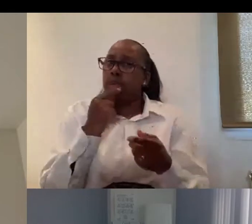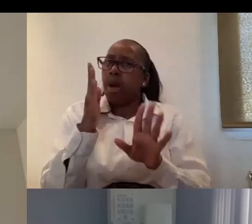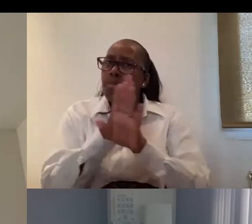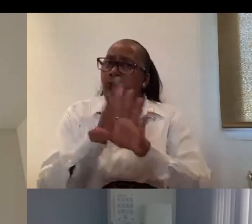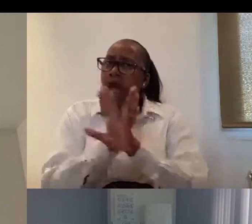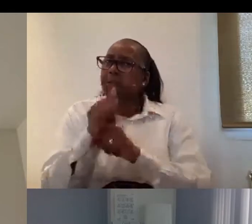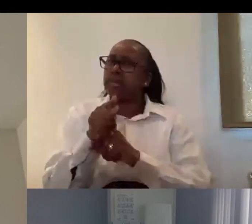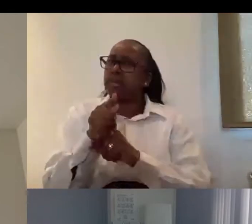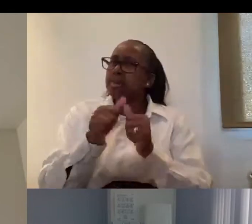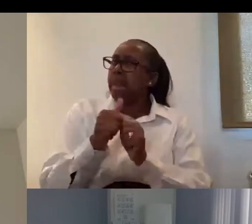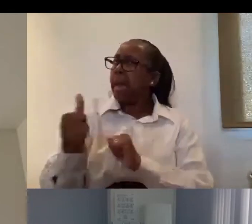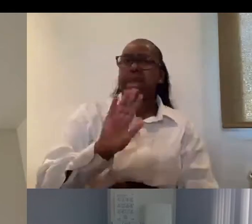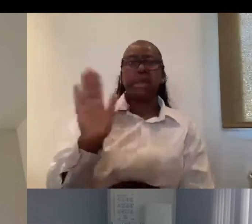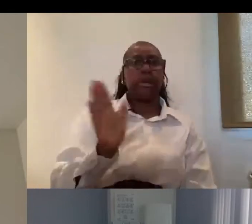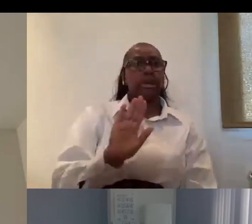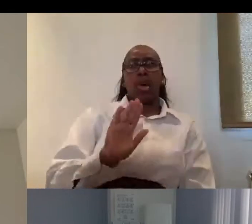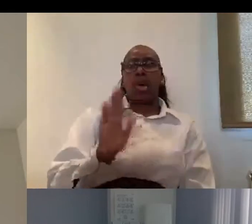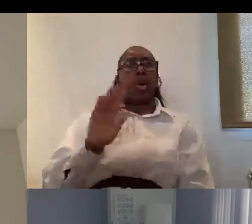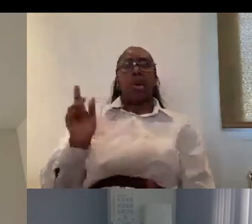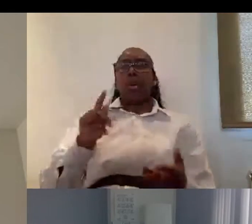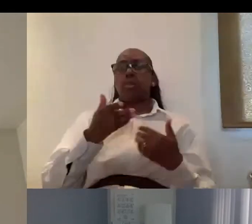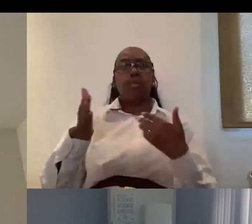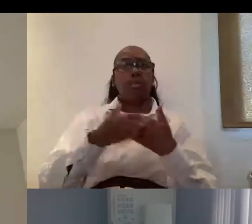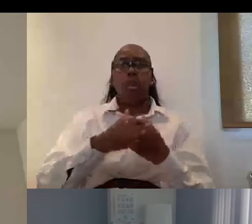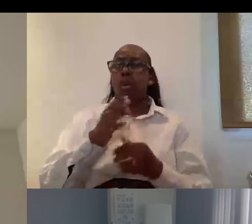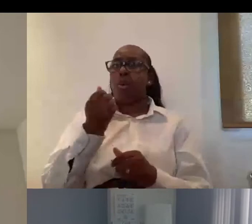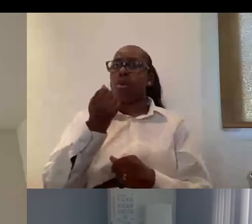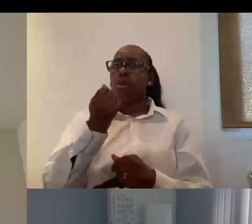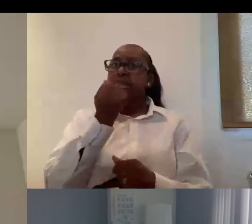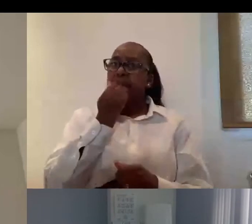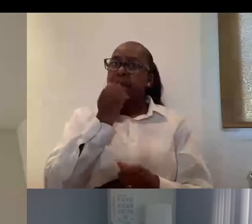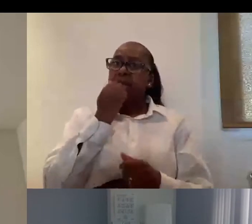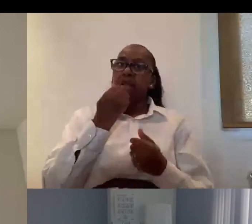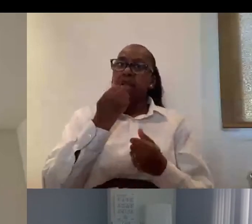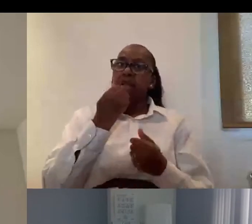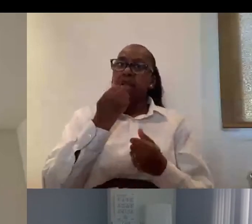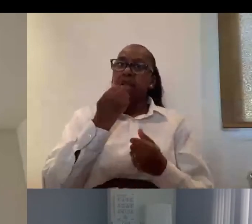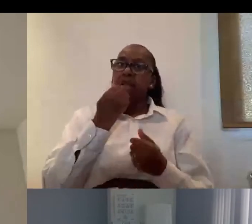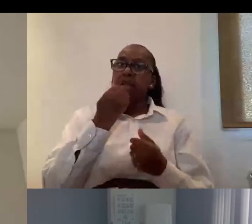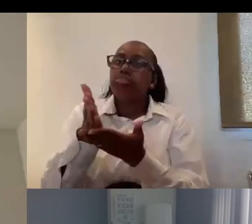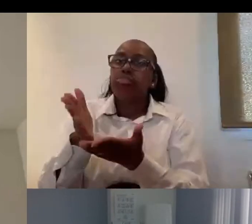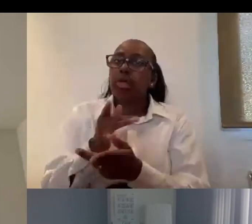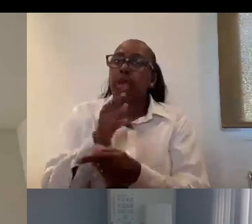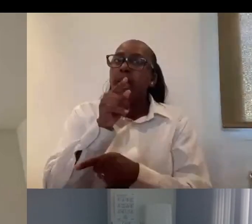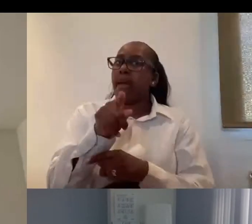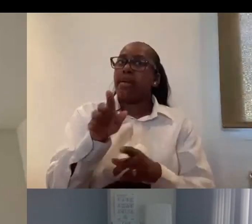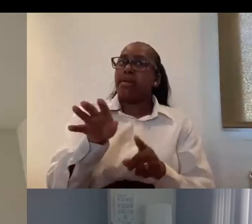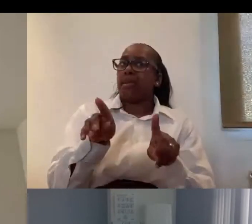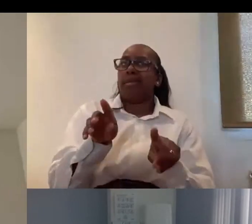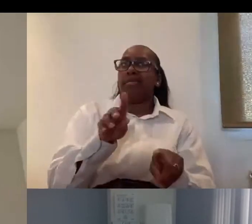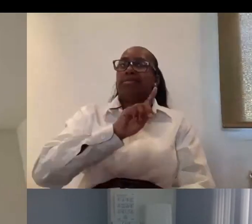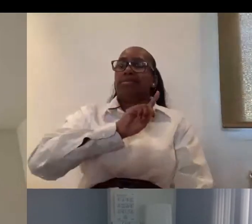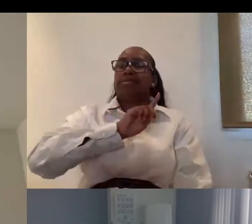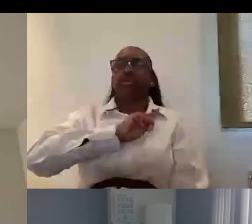make profit. So a lot more data was shared a lot more openly than may otherwise have been the case, and that's another